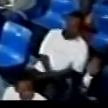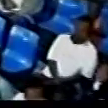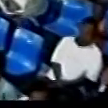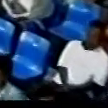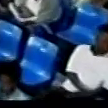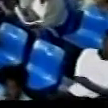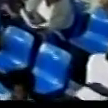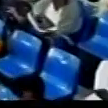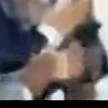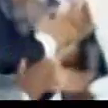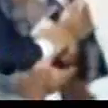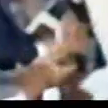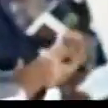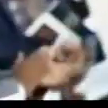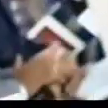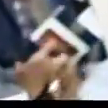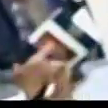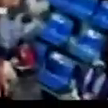Praise the Lord.